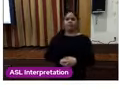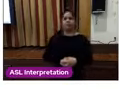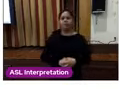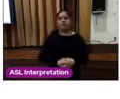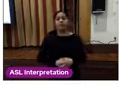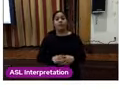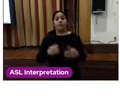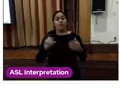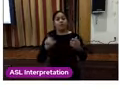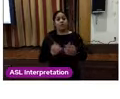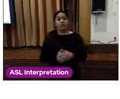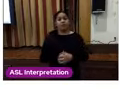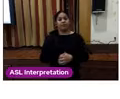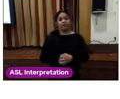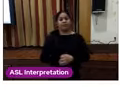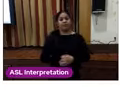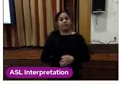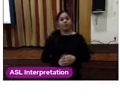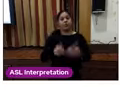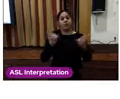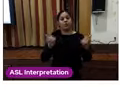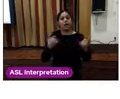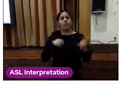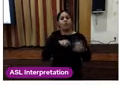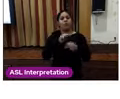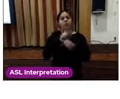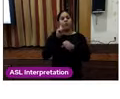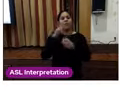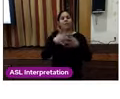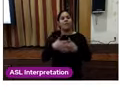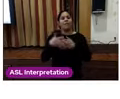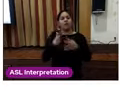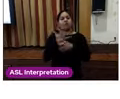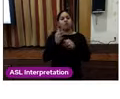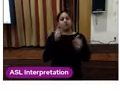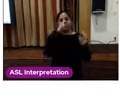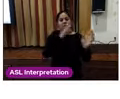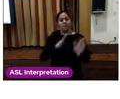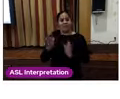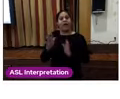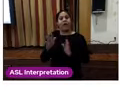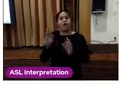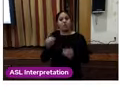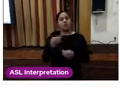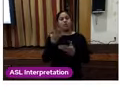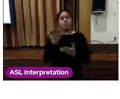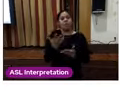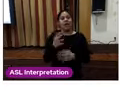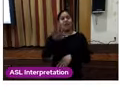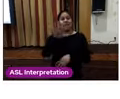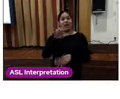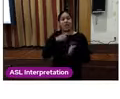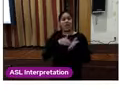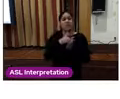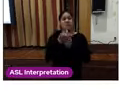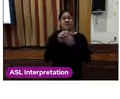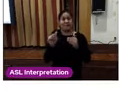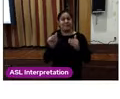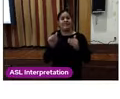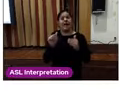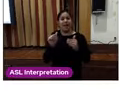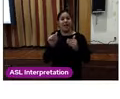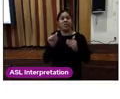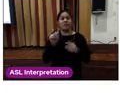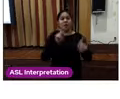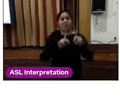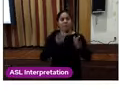American Rescue Plan, with the city and state funding that was provided, and provide over $500 million in